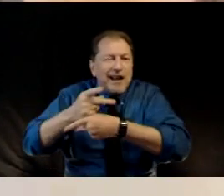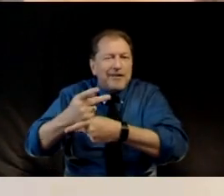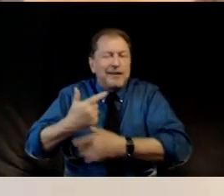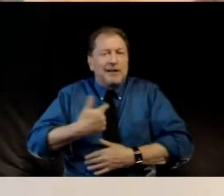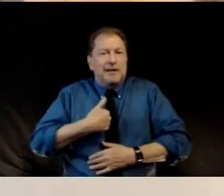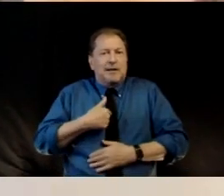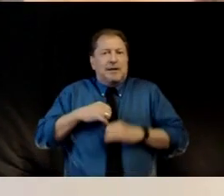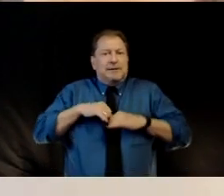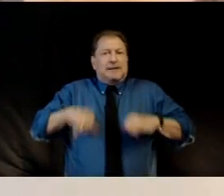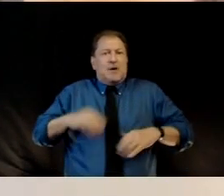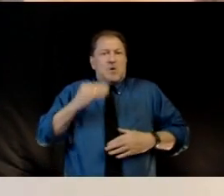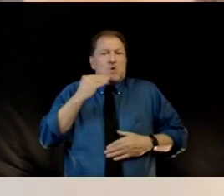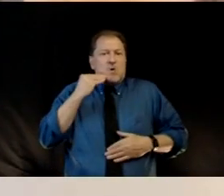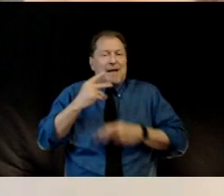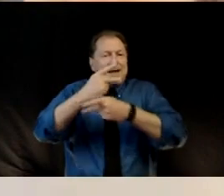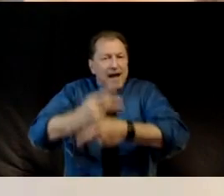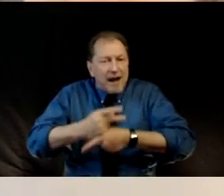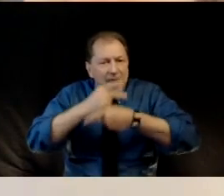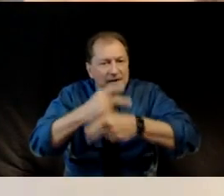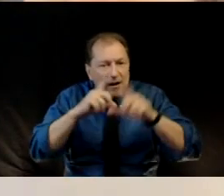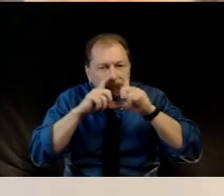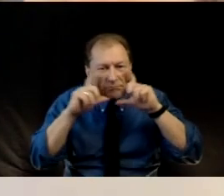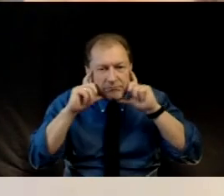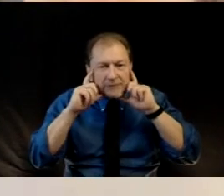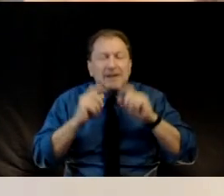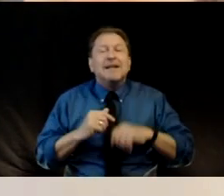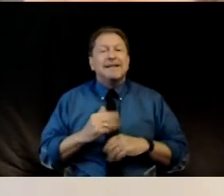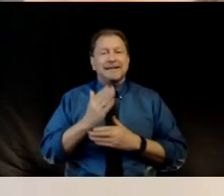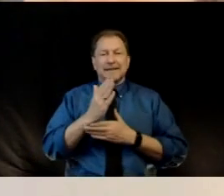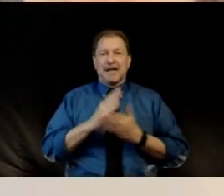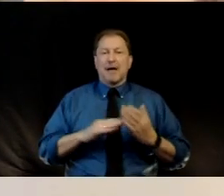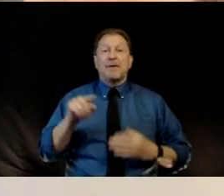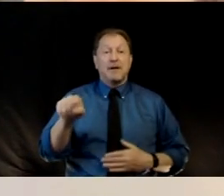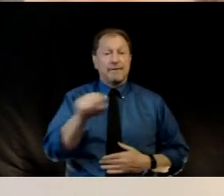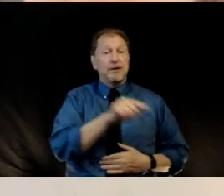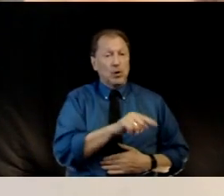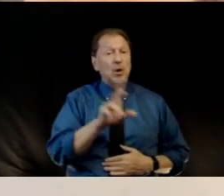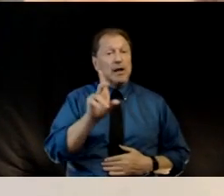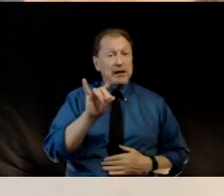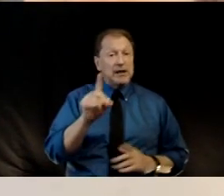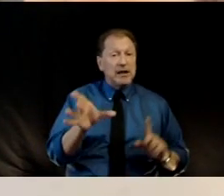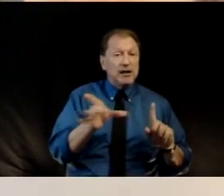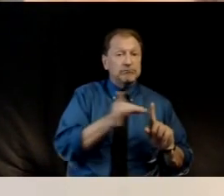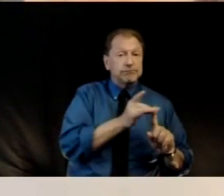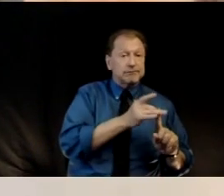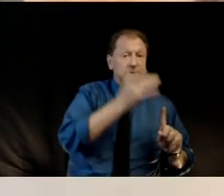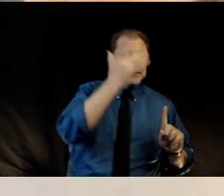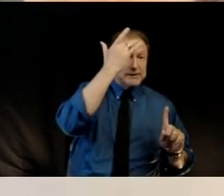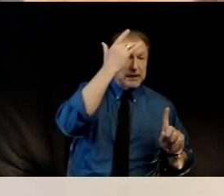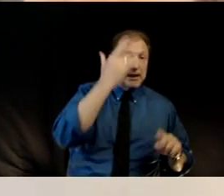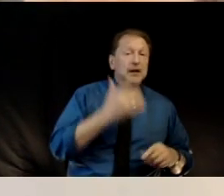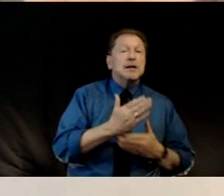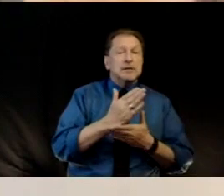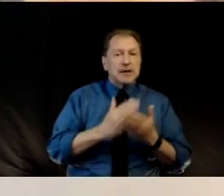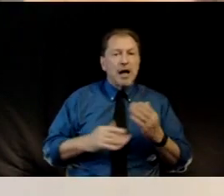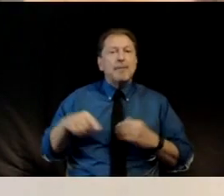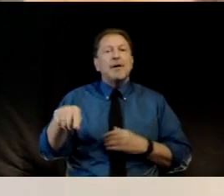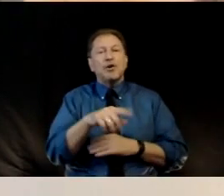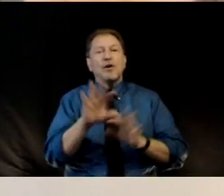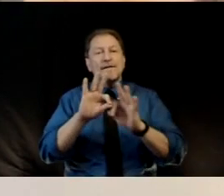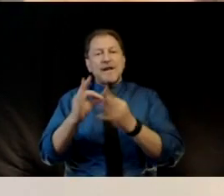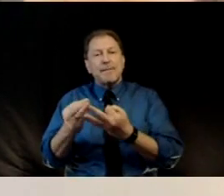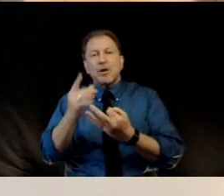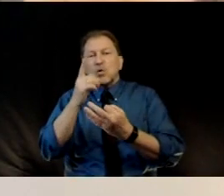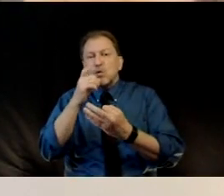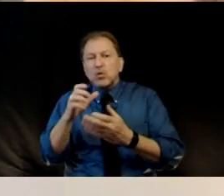you've approached this pandemic. Some of you have been sick. Some of you have lost loved ones. And many of you have